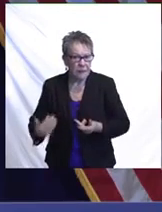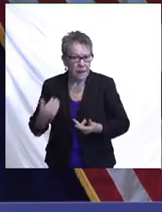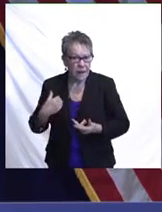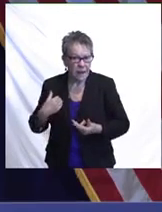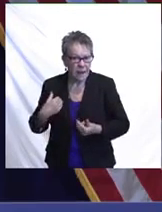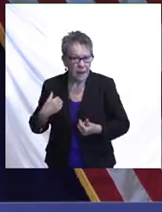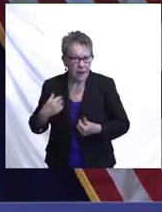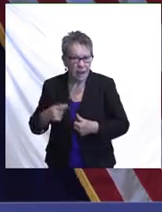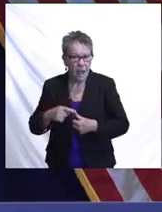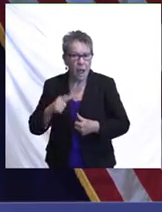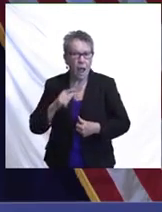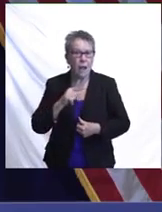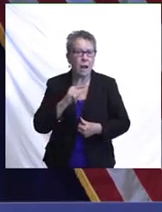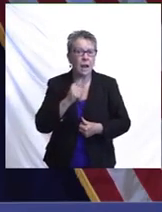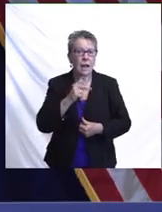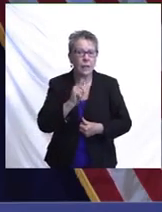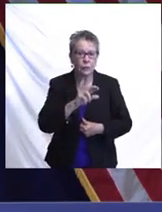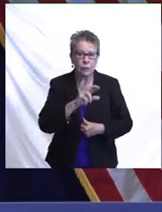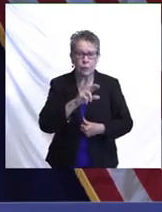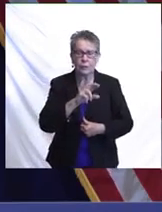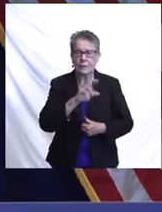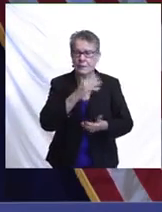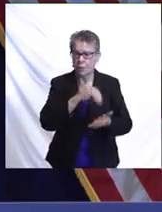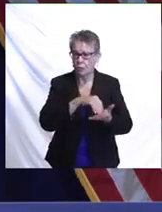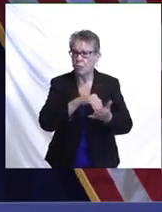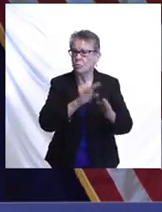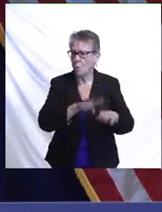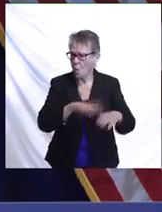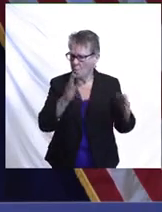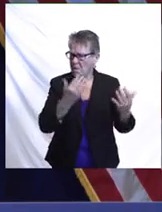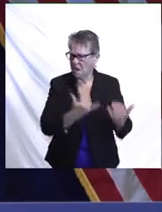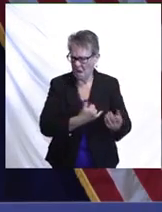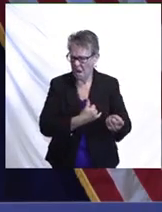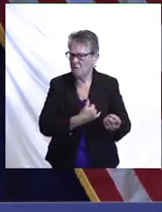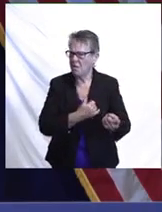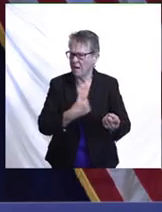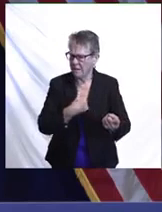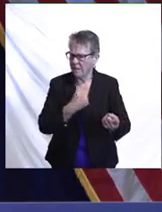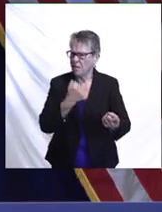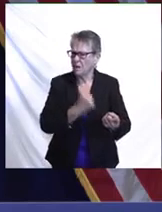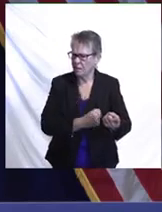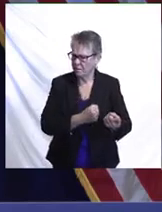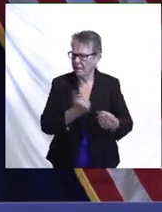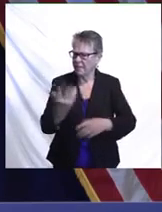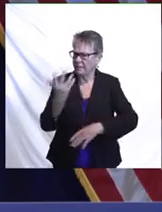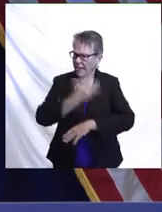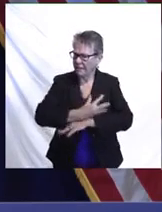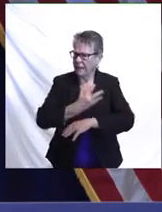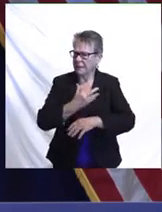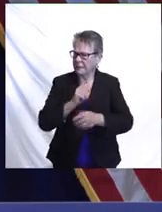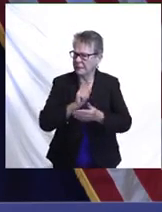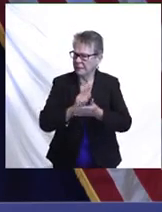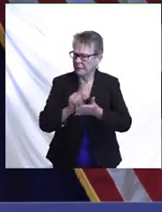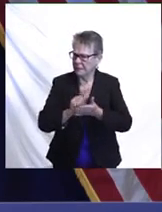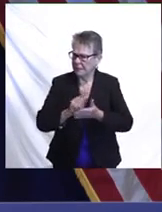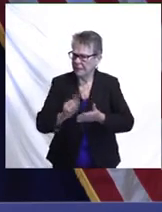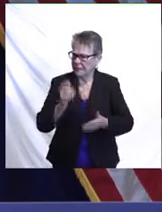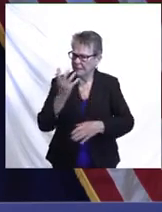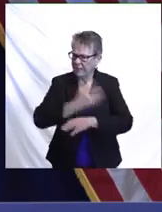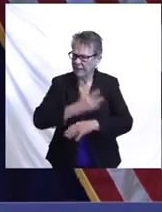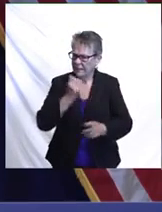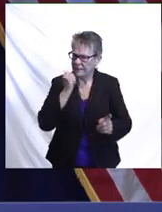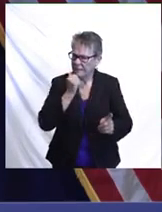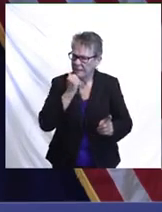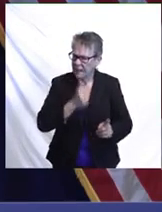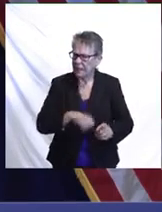in Clayton. They've currently operational 5 days a week. They do about 175 vaccinations a day. Open